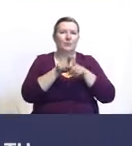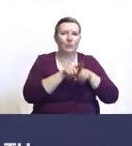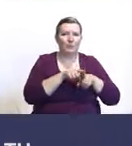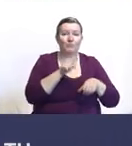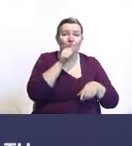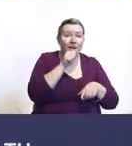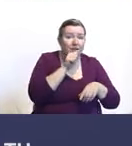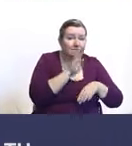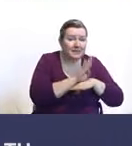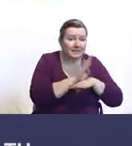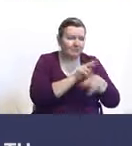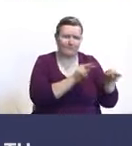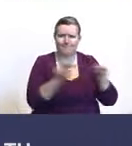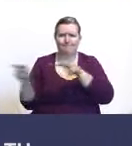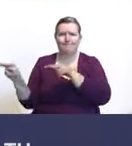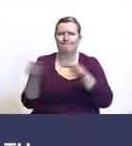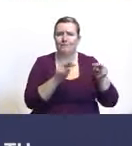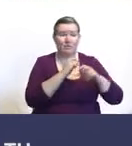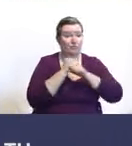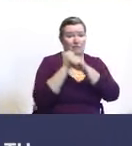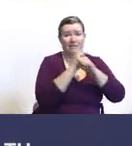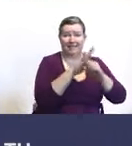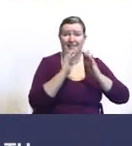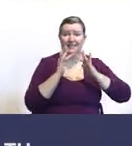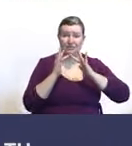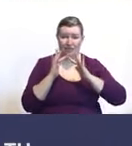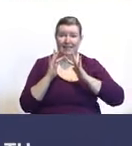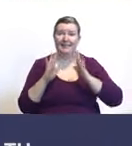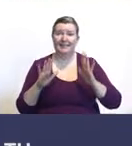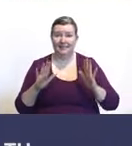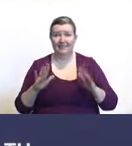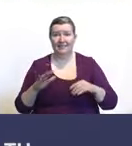sector players, and obviously working with our federal